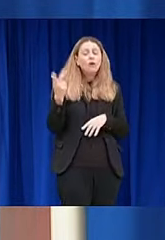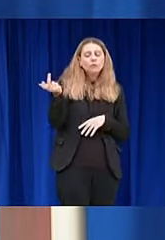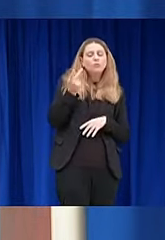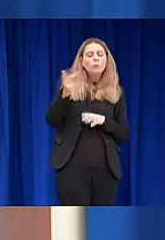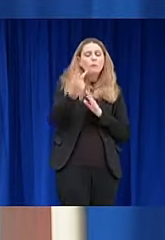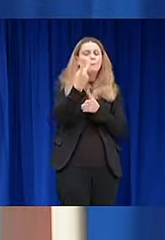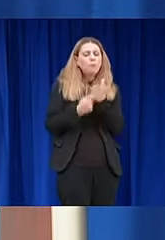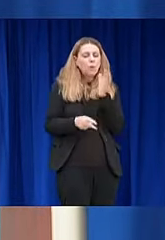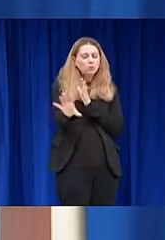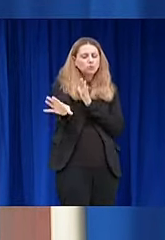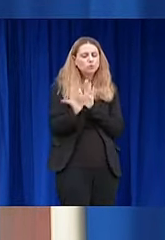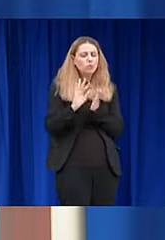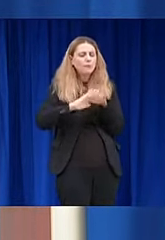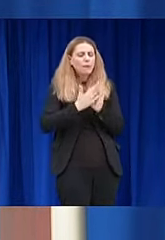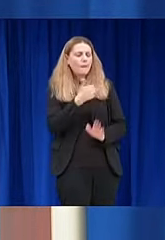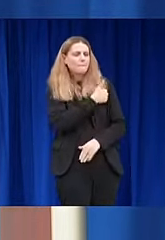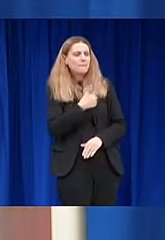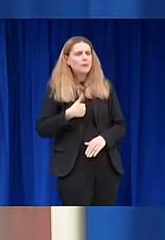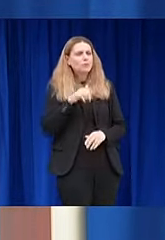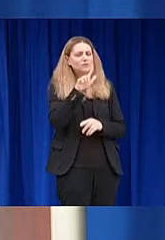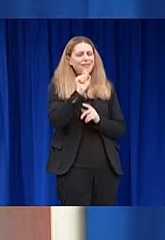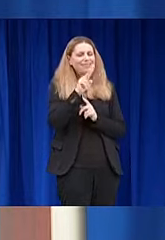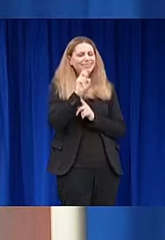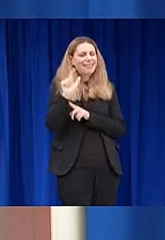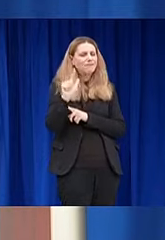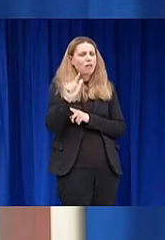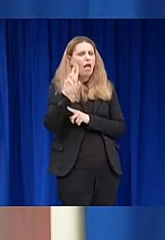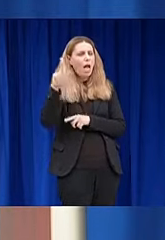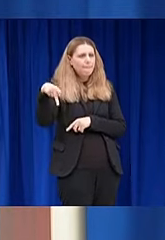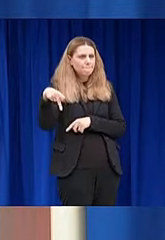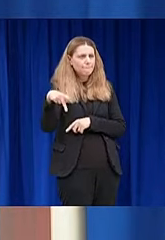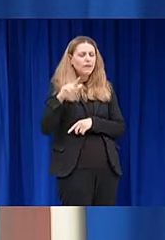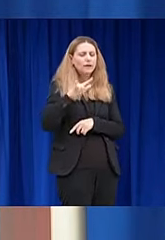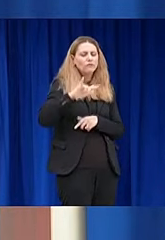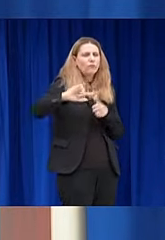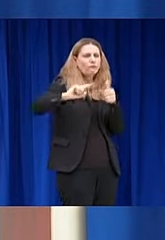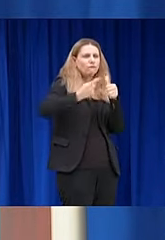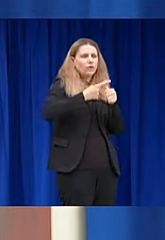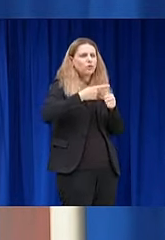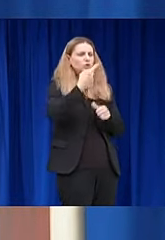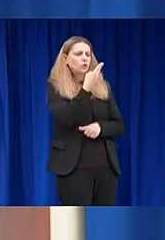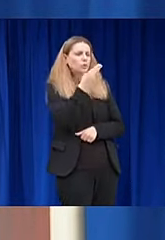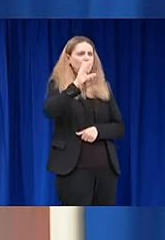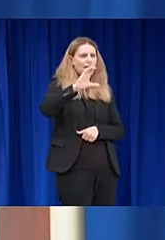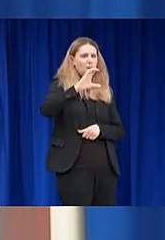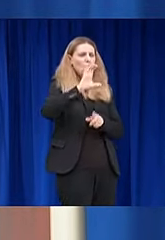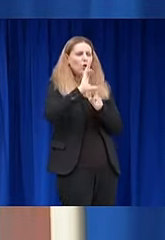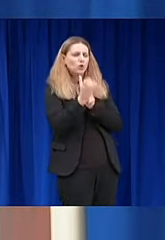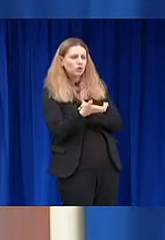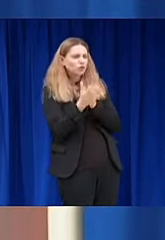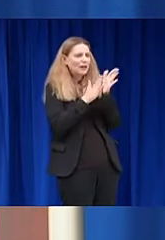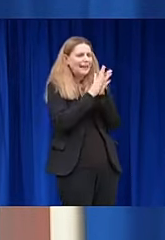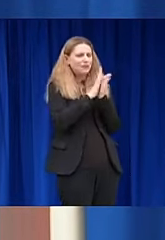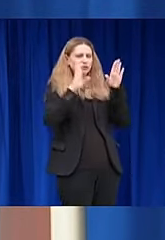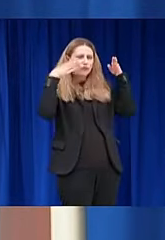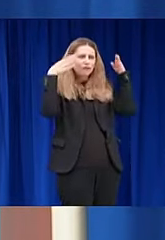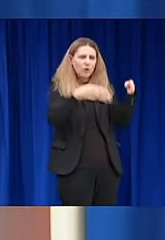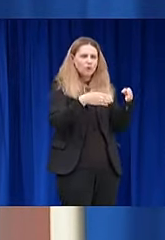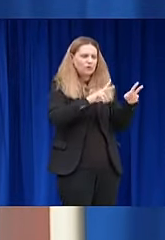of Level Up, the Air Force's first human capital culture and innovation-focused professional development